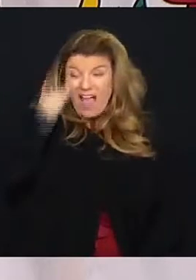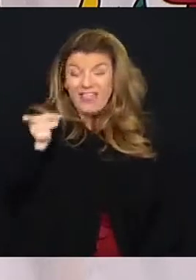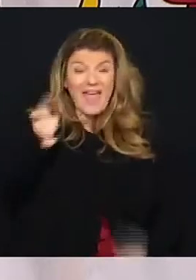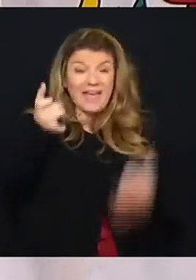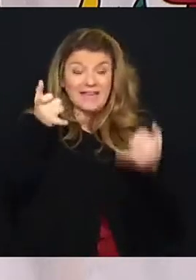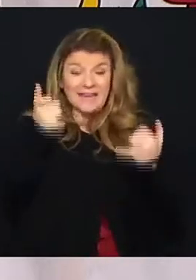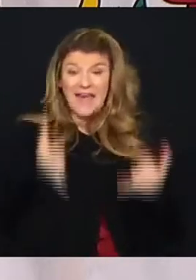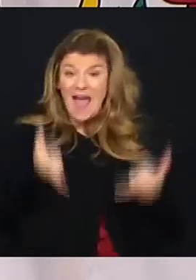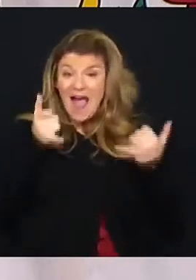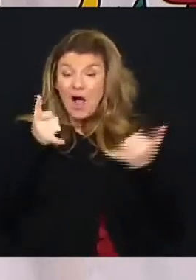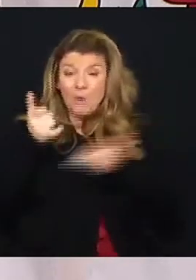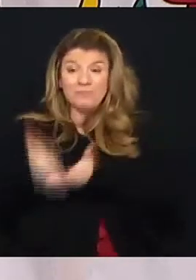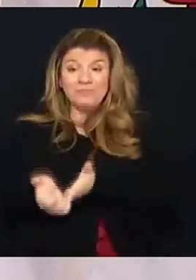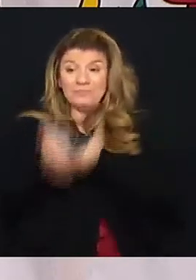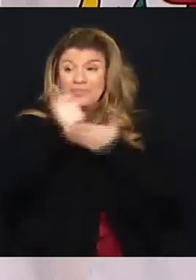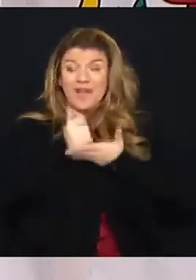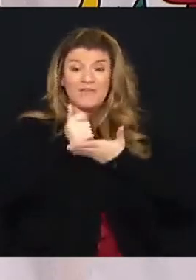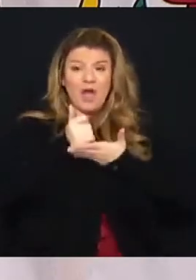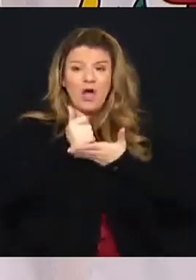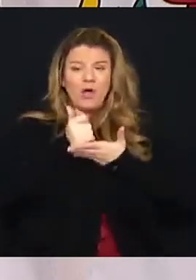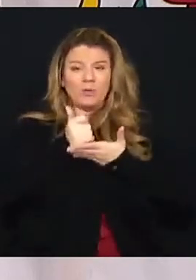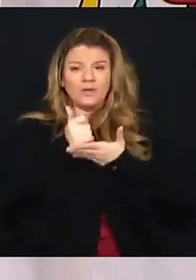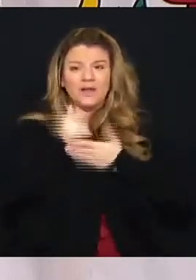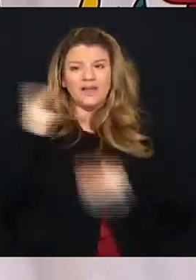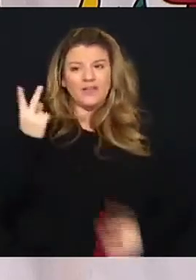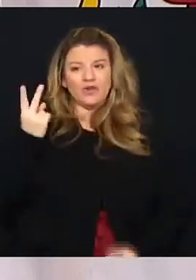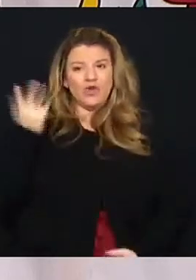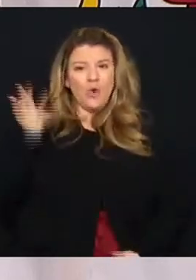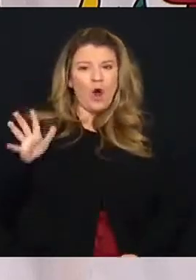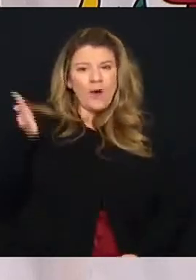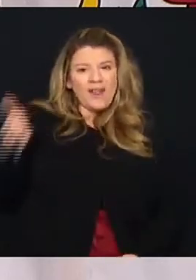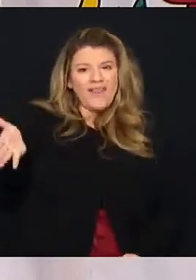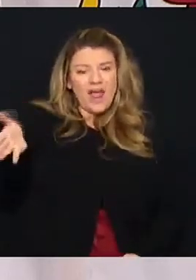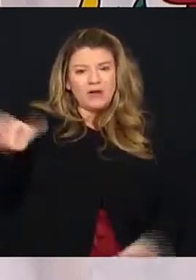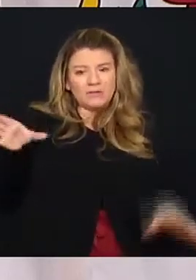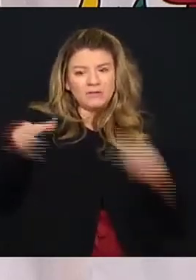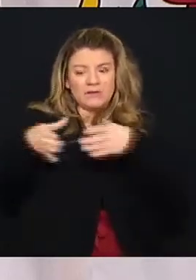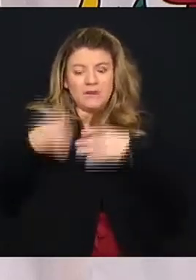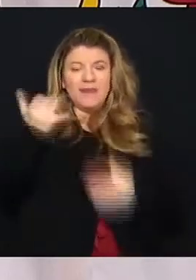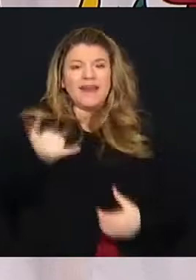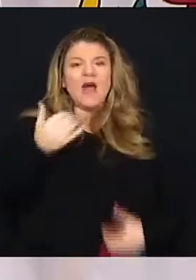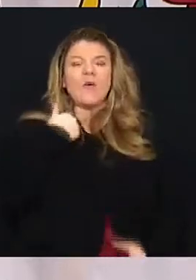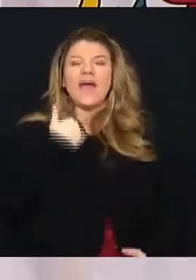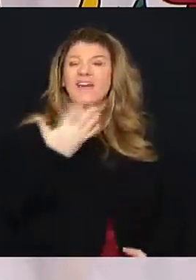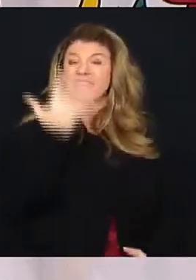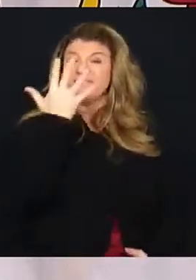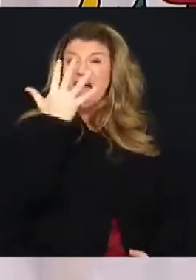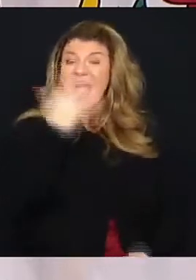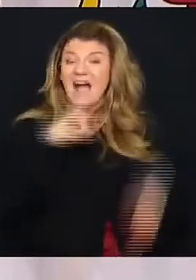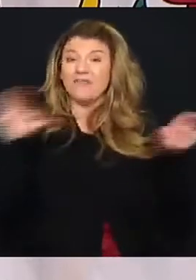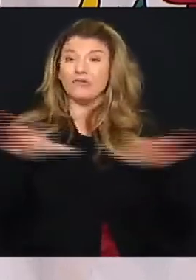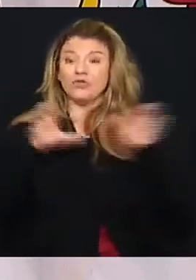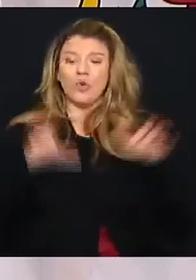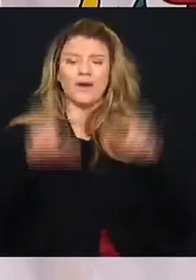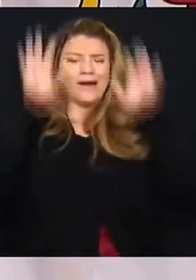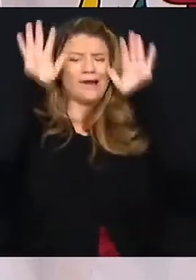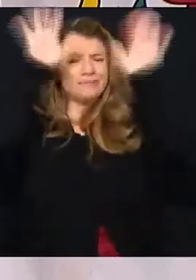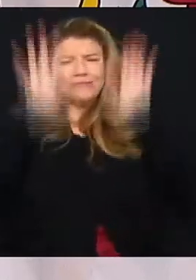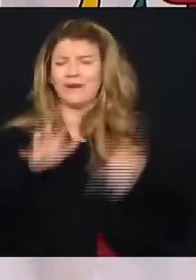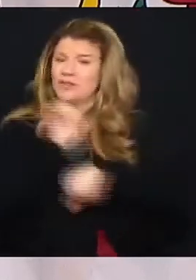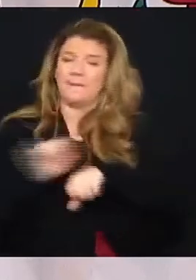now have helped with the 2 judges or justices there, that now we have 5 justices that are doing one whale of a